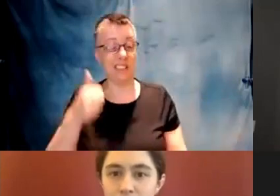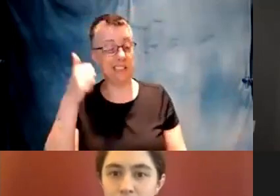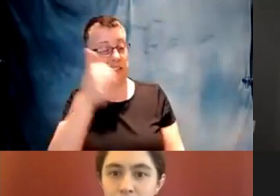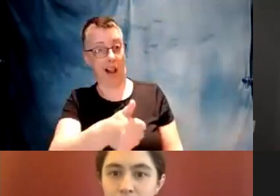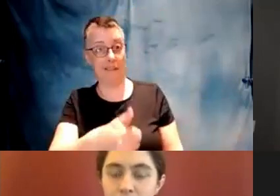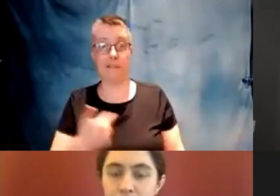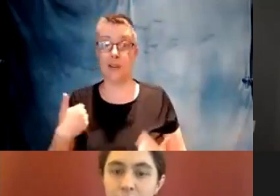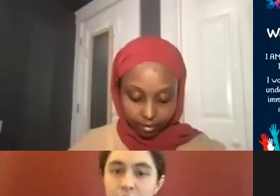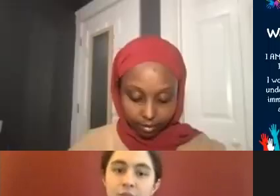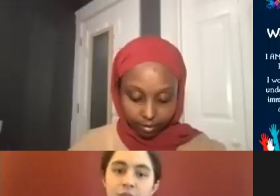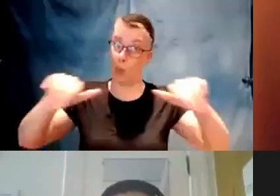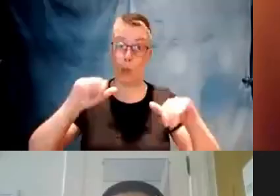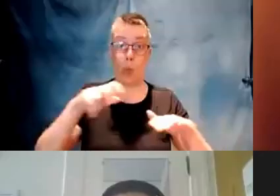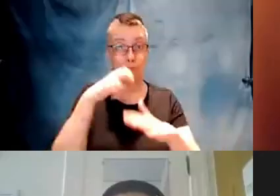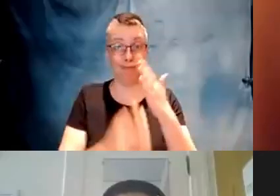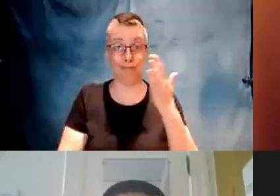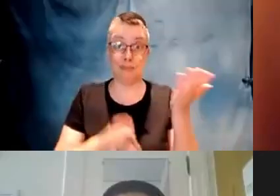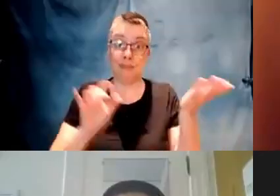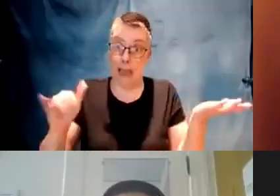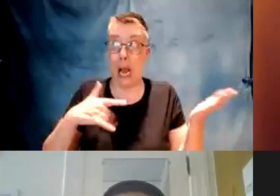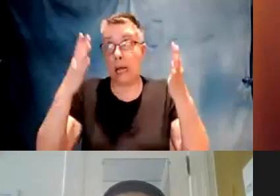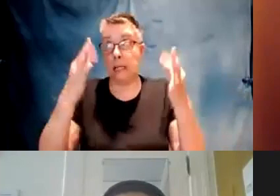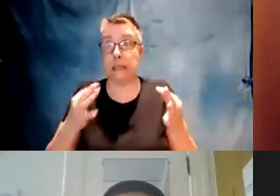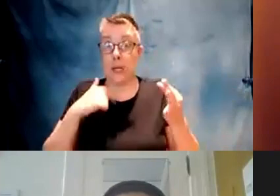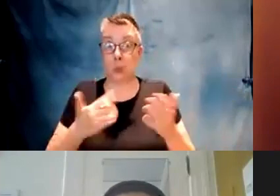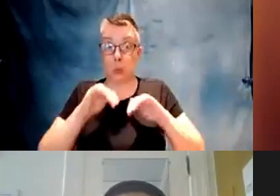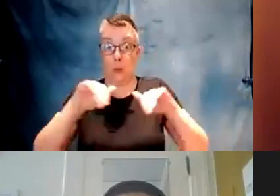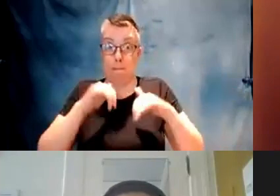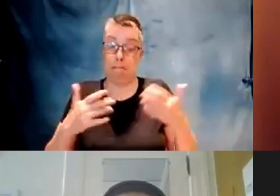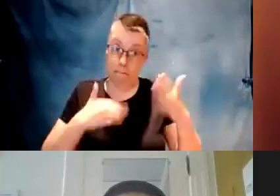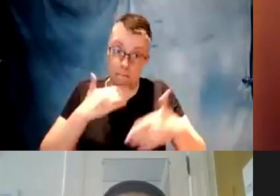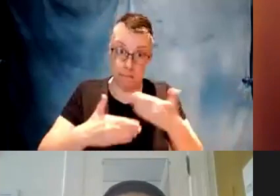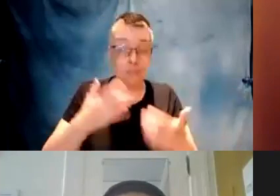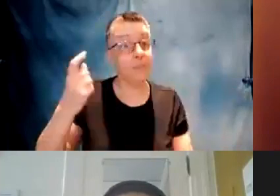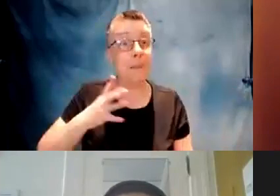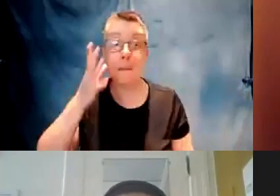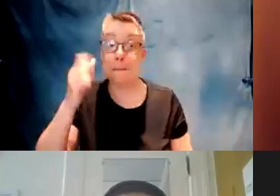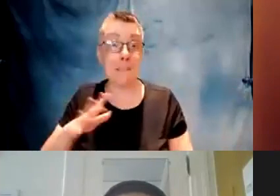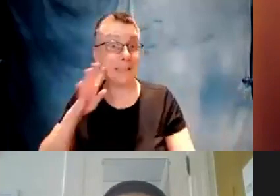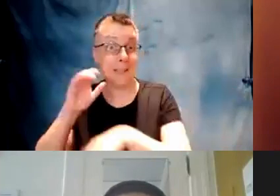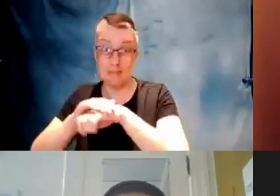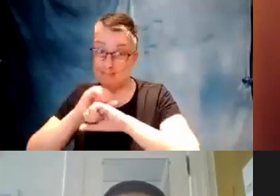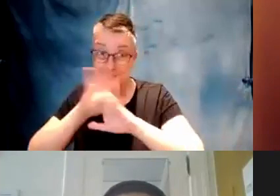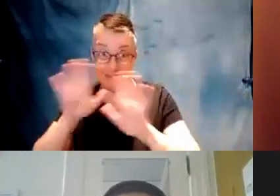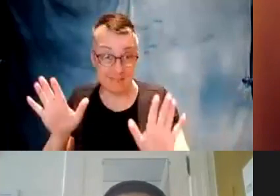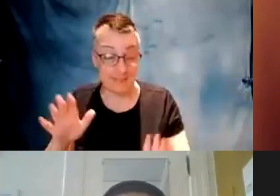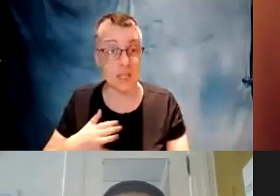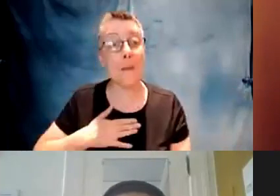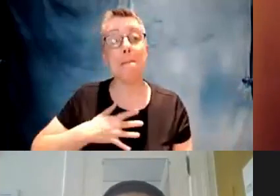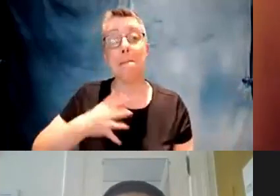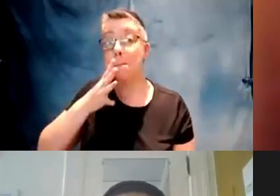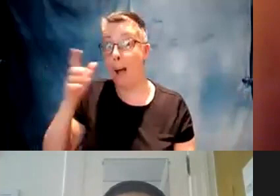chose to swim. And my parents couldn't speak English. My mom ended up going